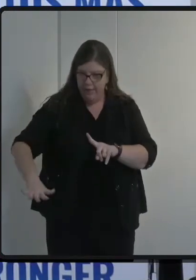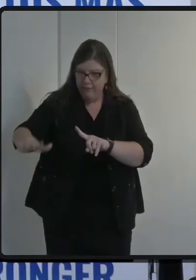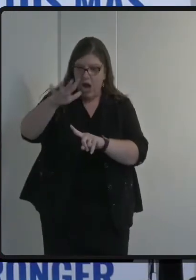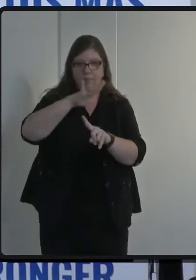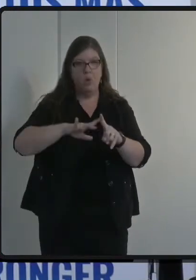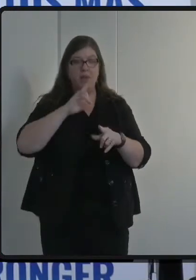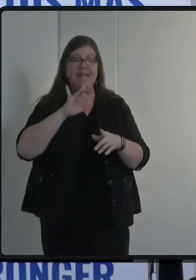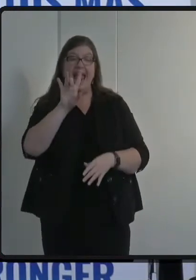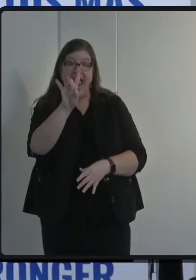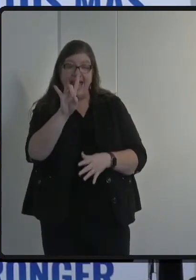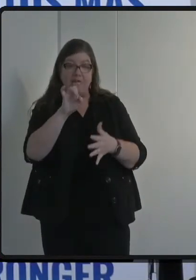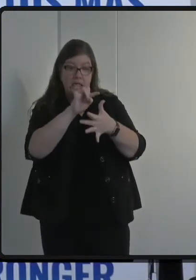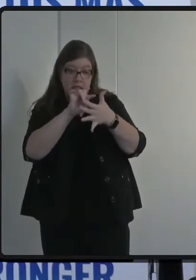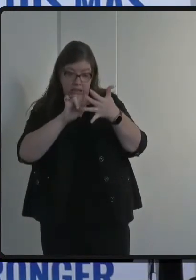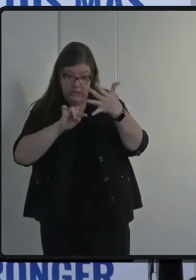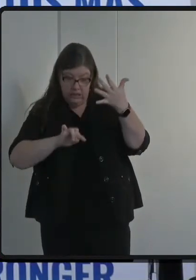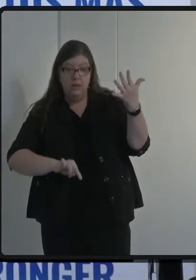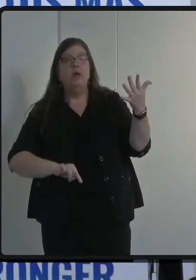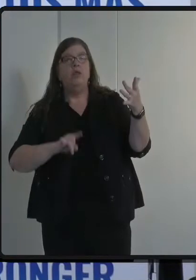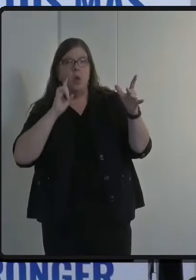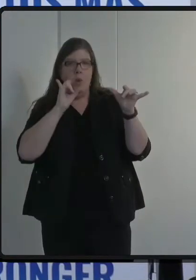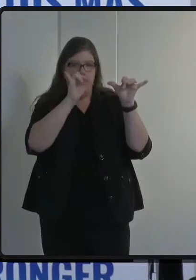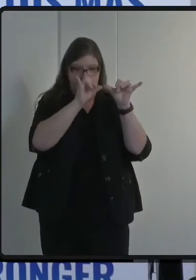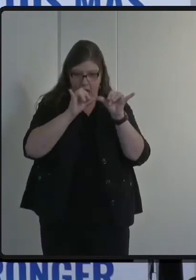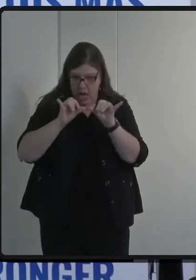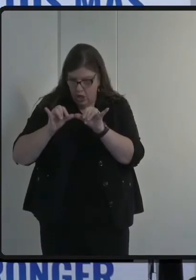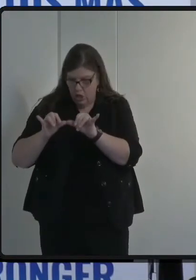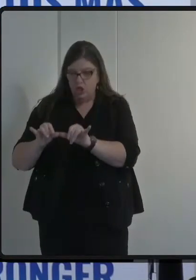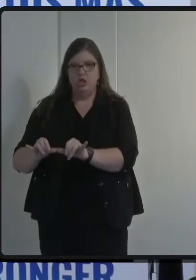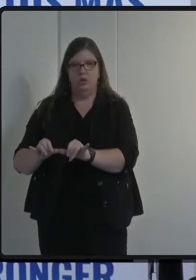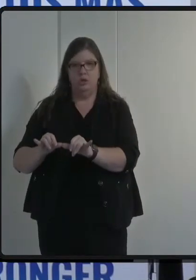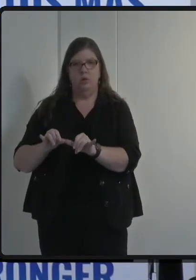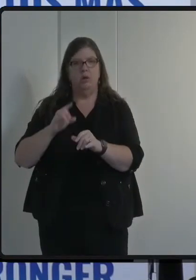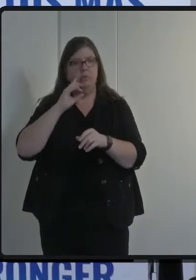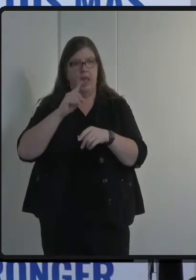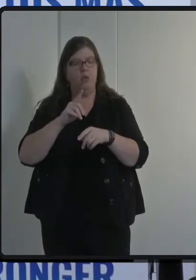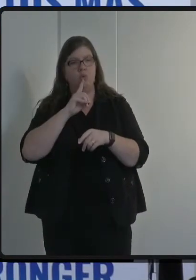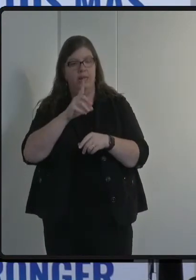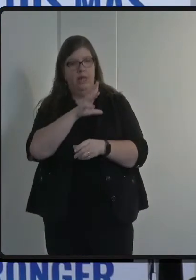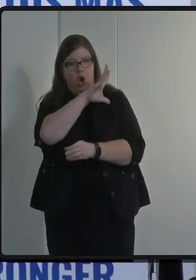8 metrics that go into the